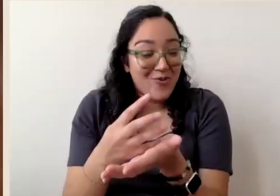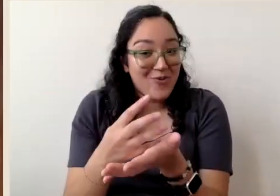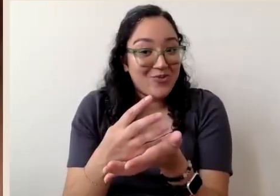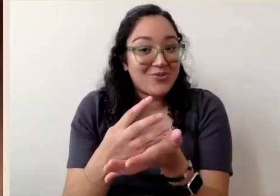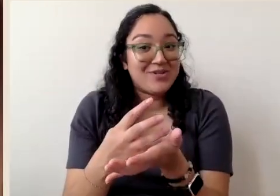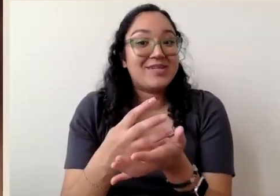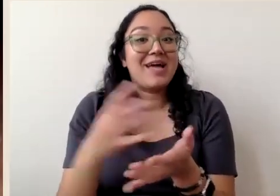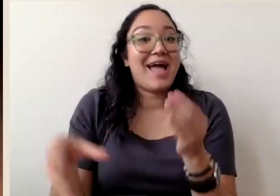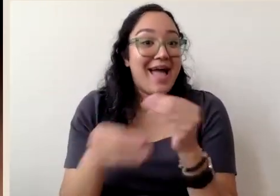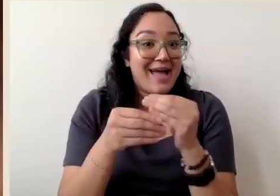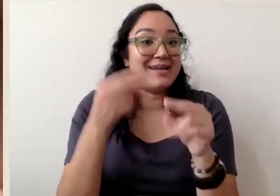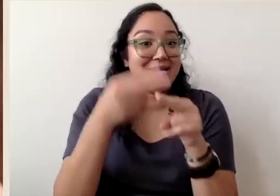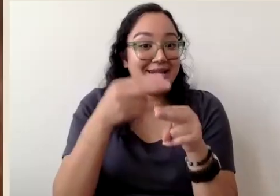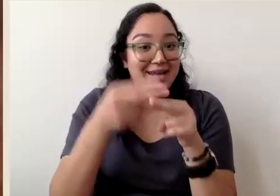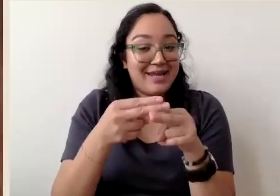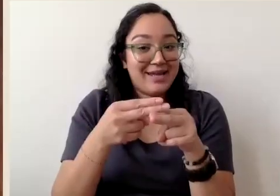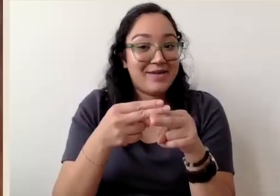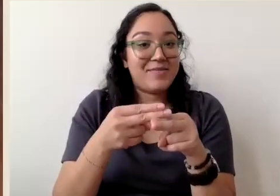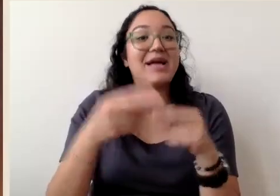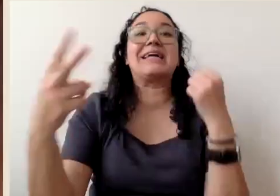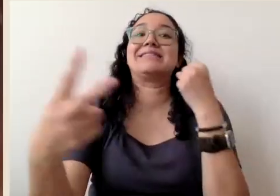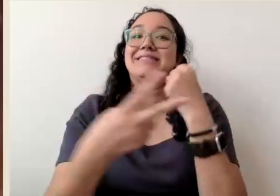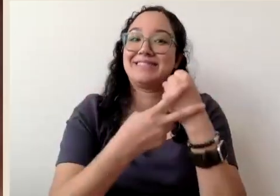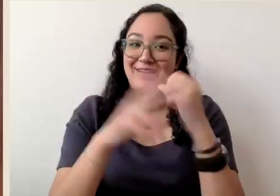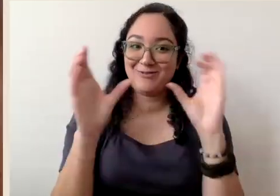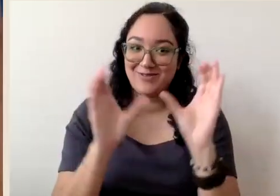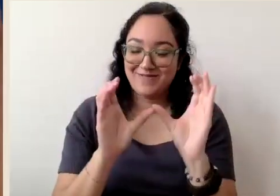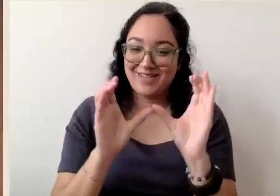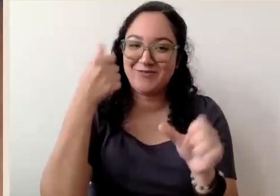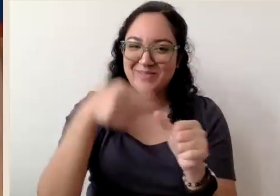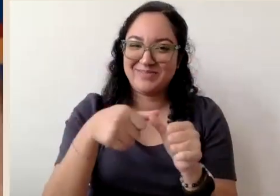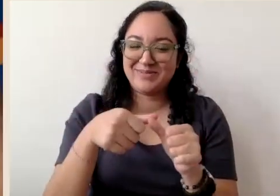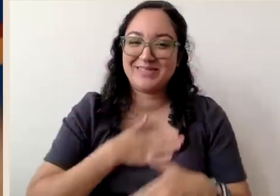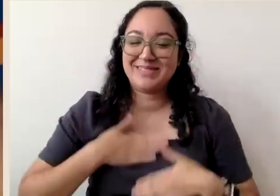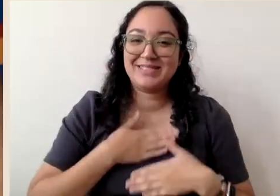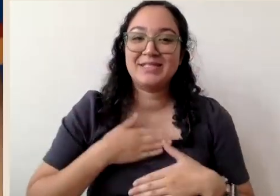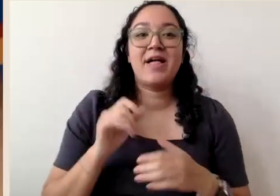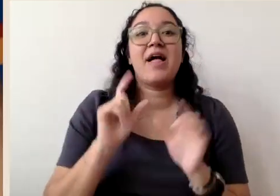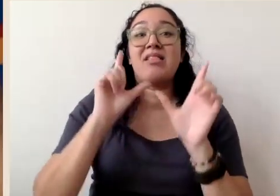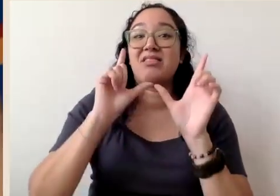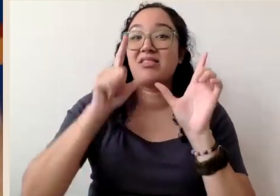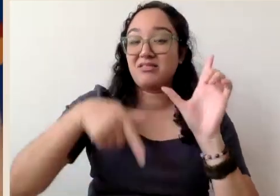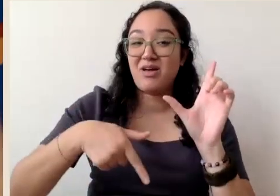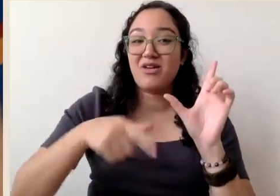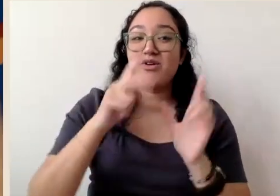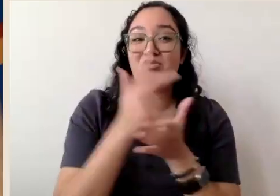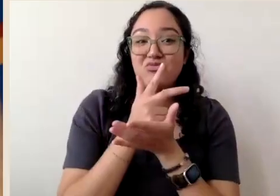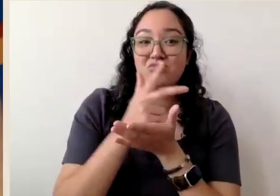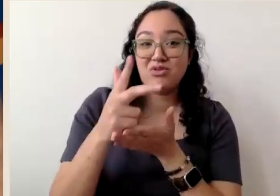certificate, add your name, and save your certificate. That link will expire